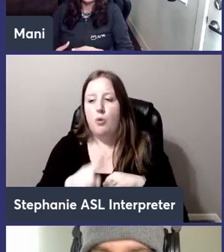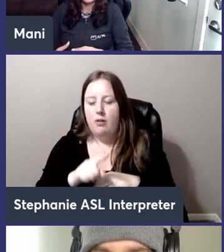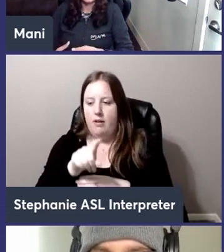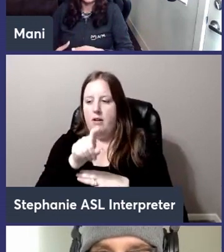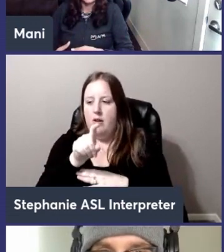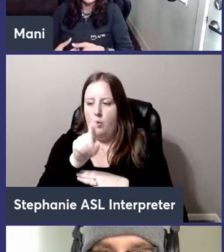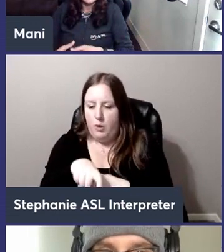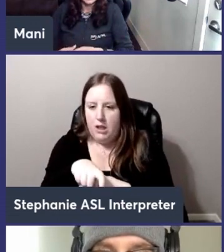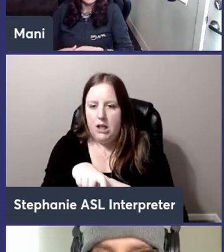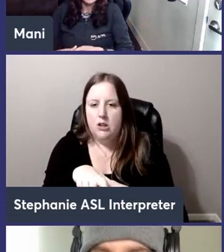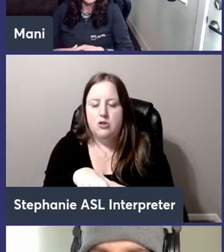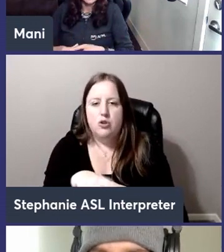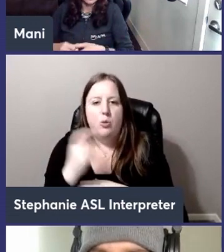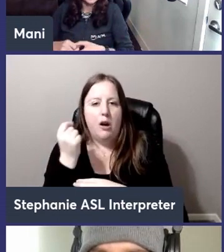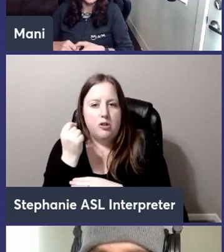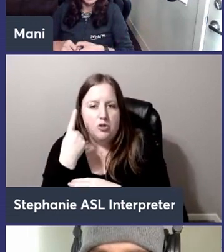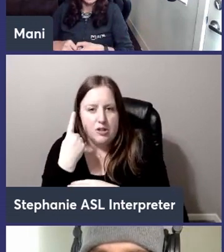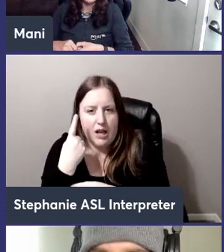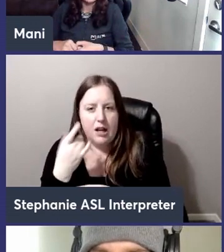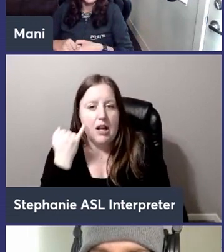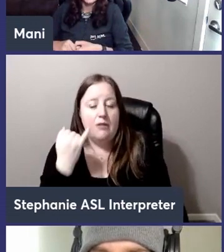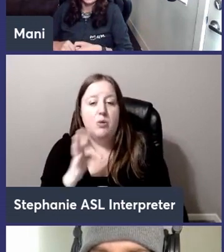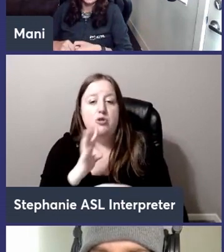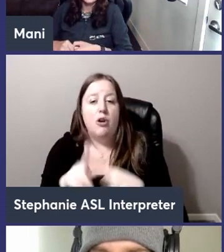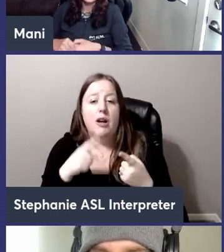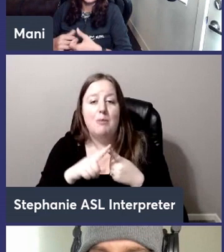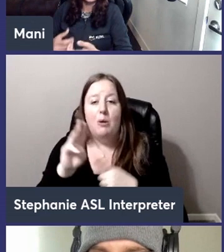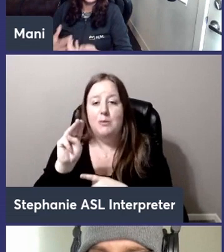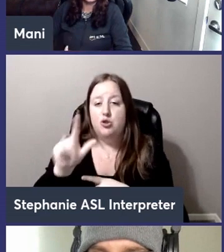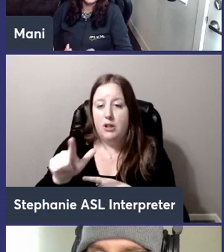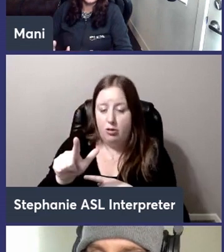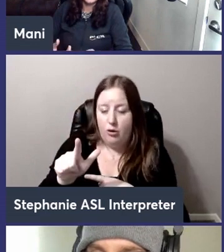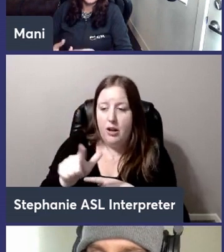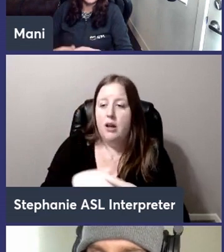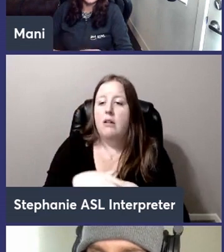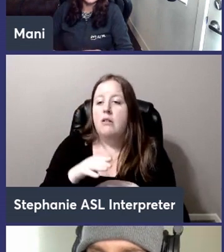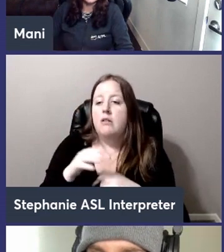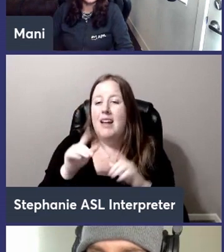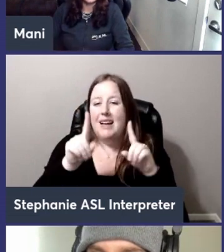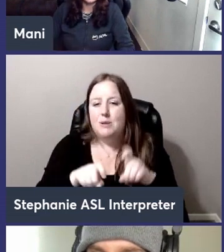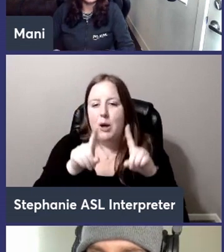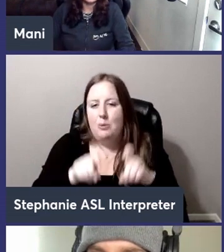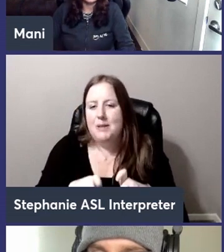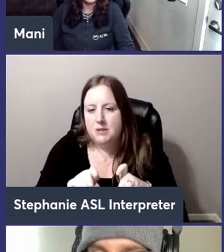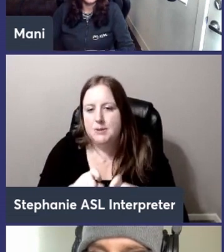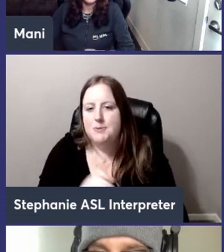to understand when we are talking about machine learning and doing machine learning experiments.